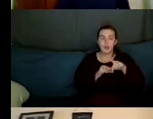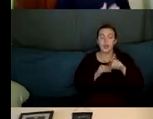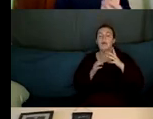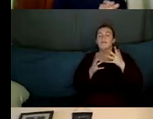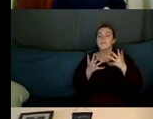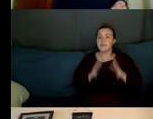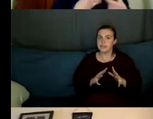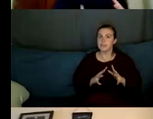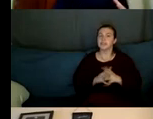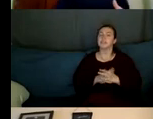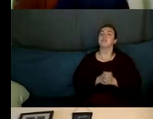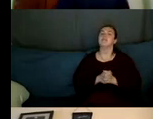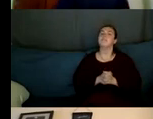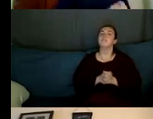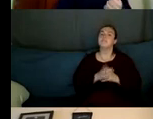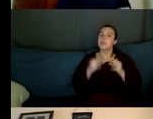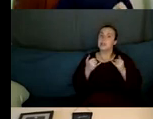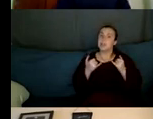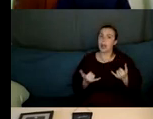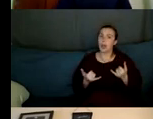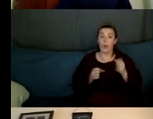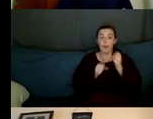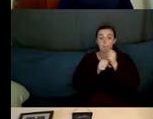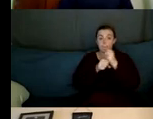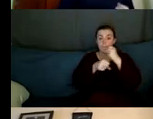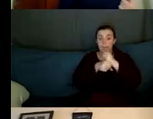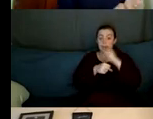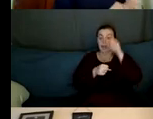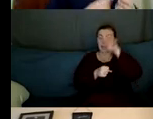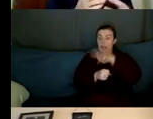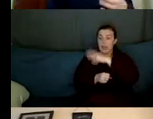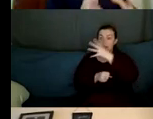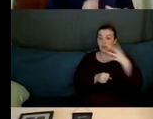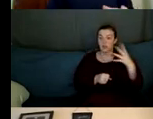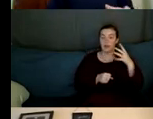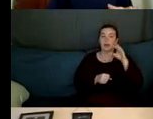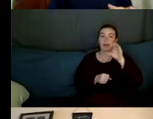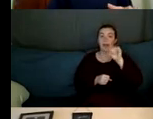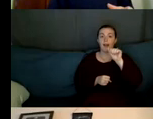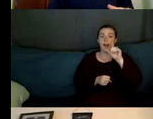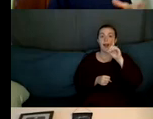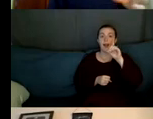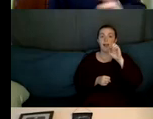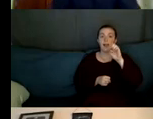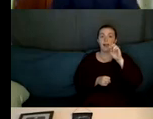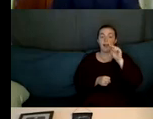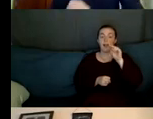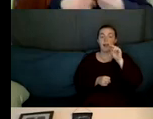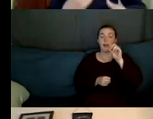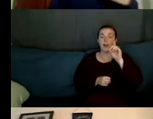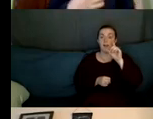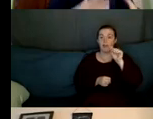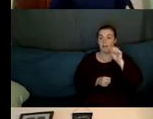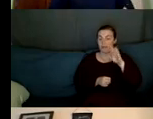see. So the next thing we're going to do is we're actually going to make a calendar, and that's going to give us a different way to visualize it.